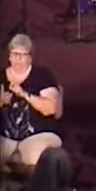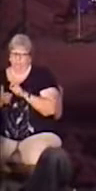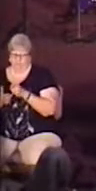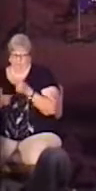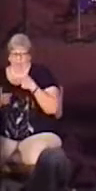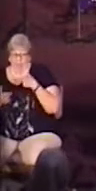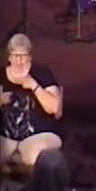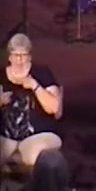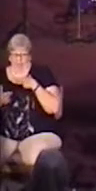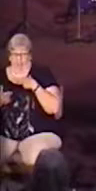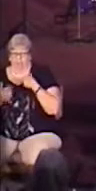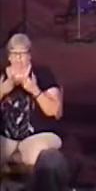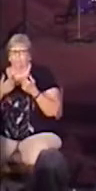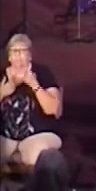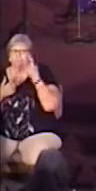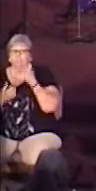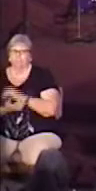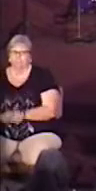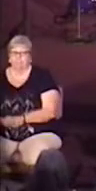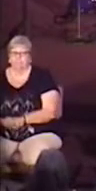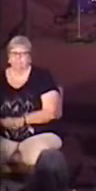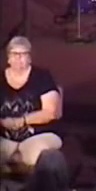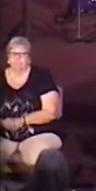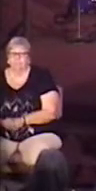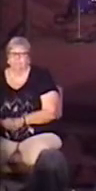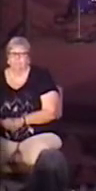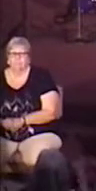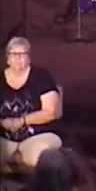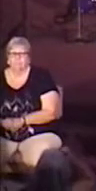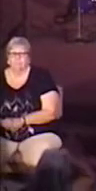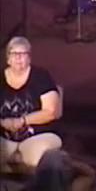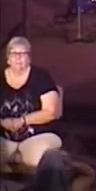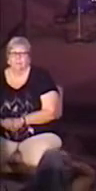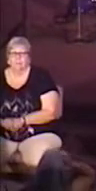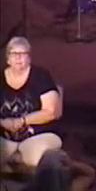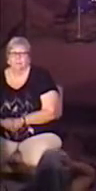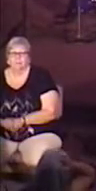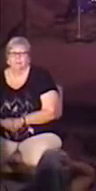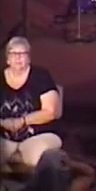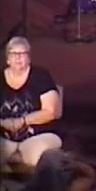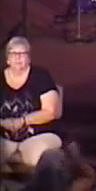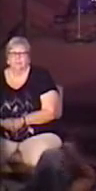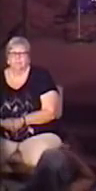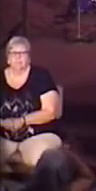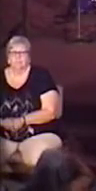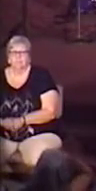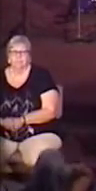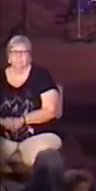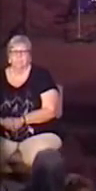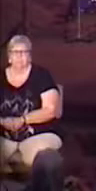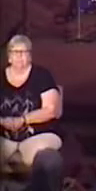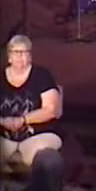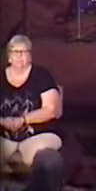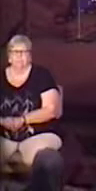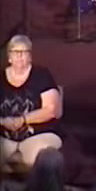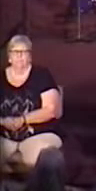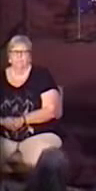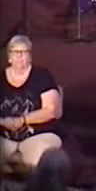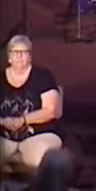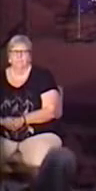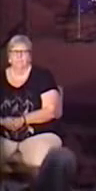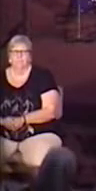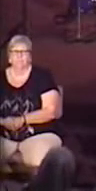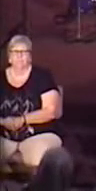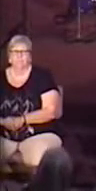I, the prisoner of the Lord, implore you to walk in a manner worthy of the calling by which you were called,